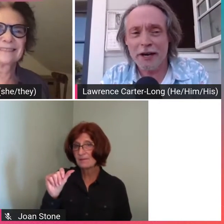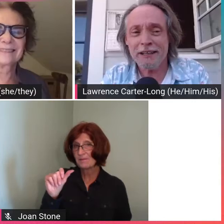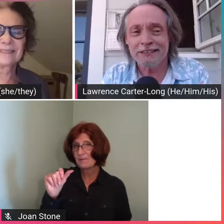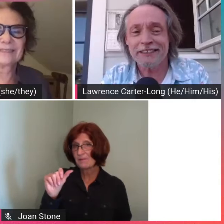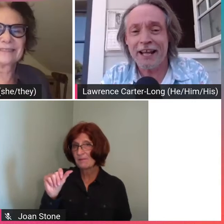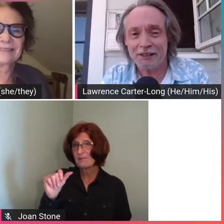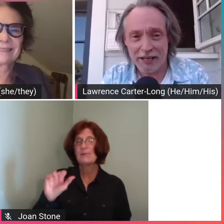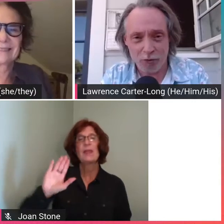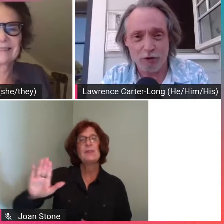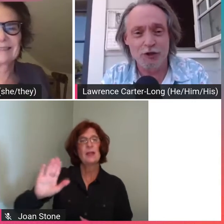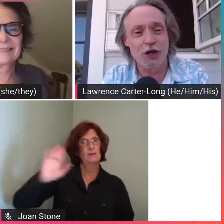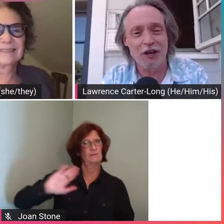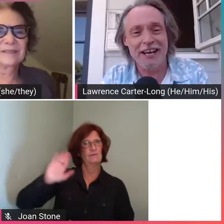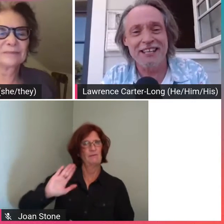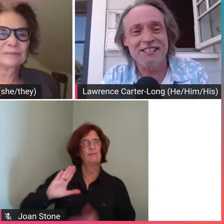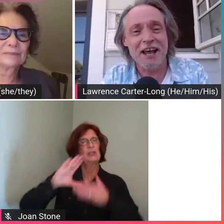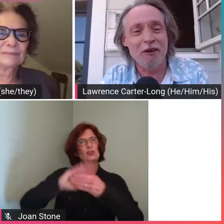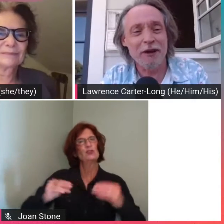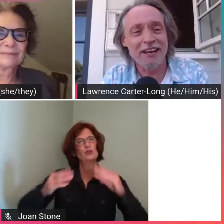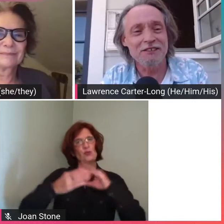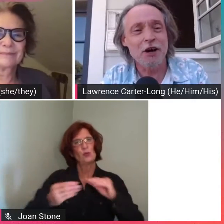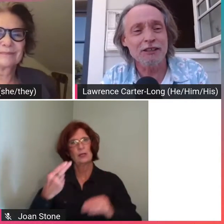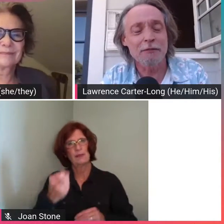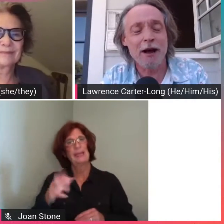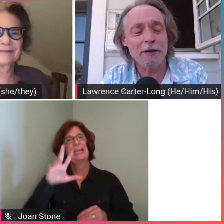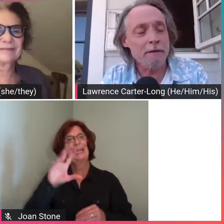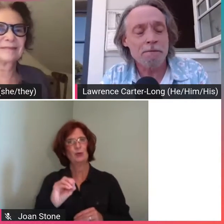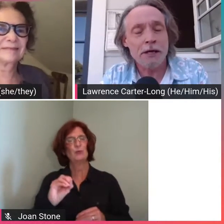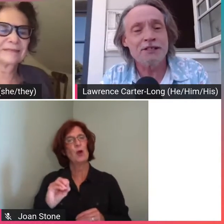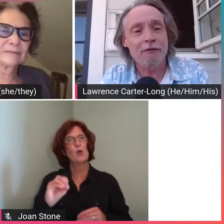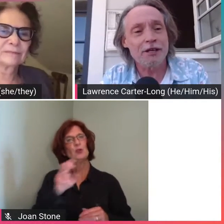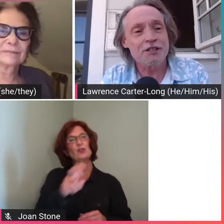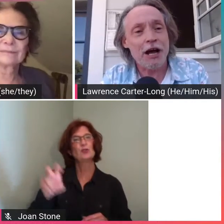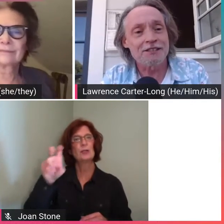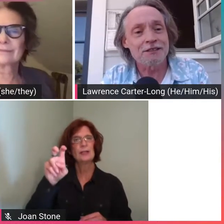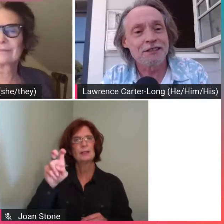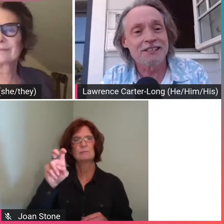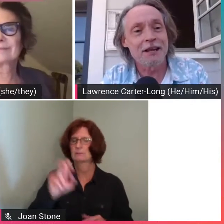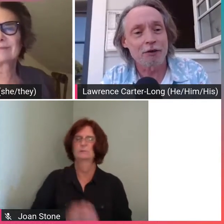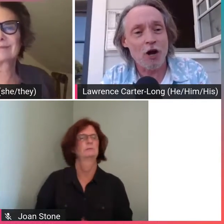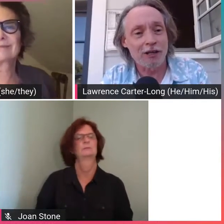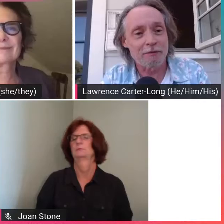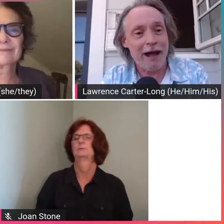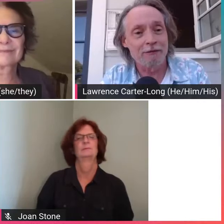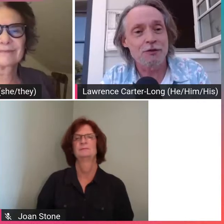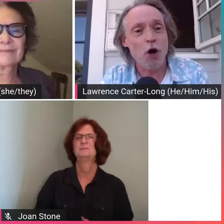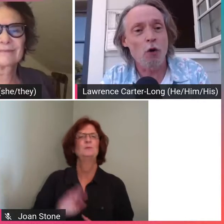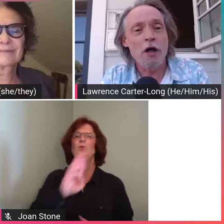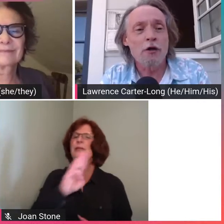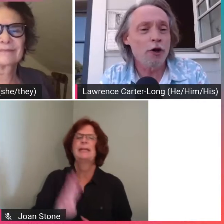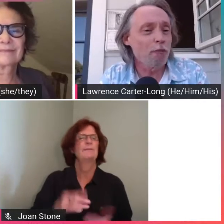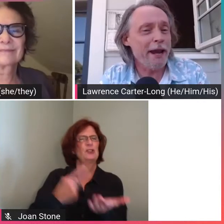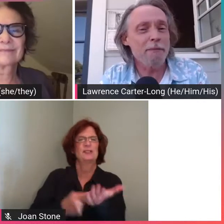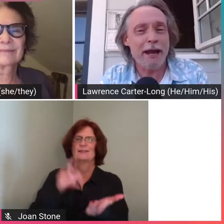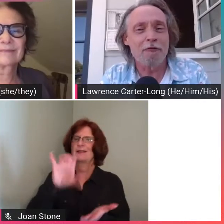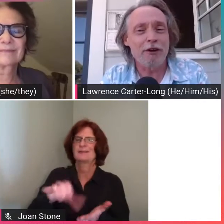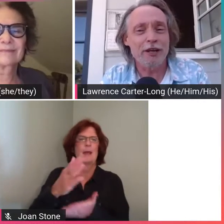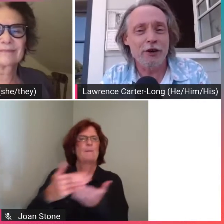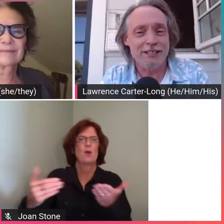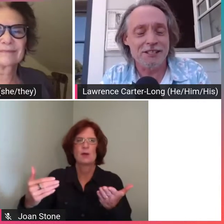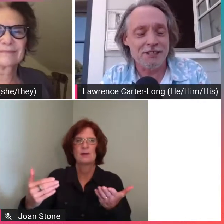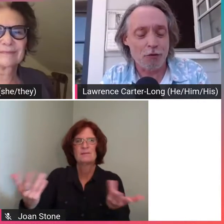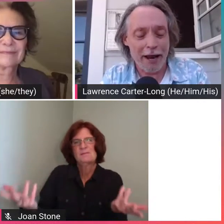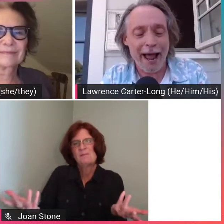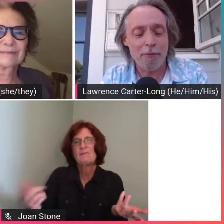origin story, that hero's journey that Salome talked about, is never discussed. It's never talked about. So there may be, I'm